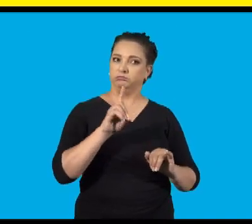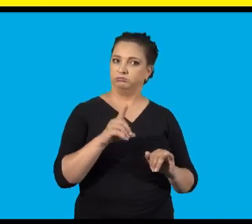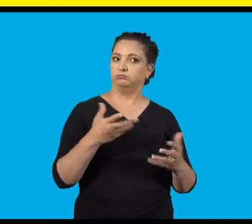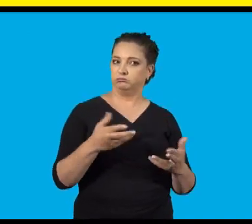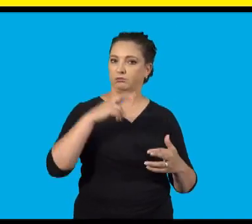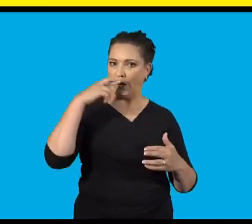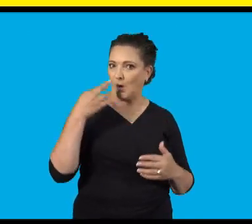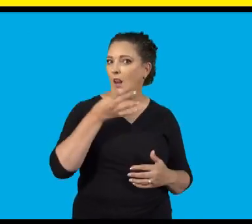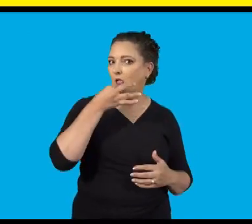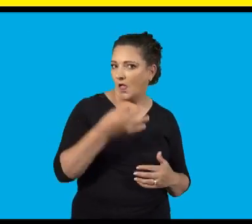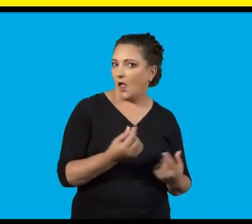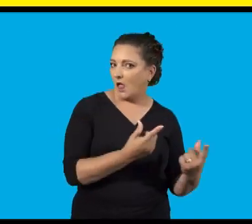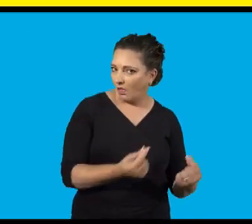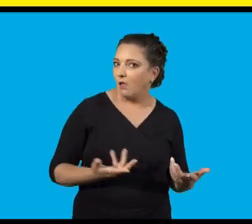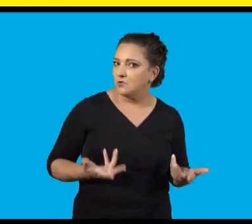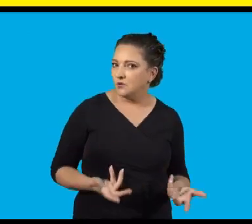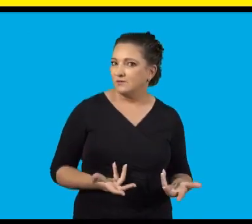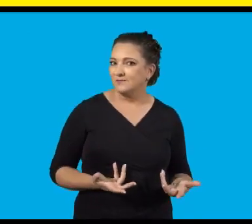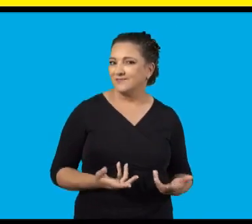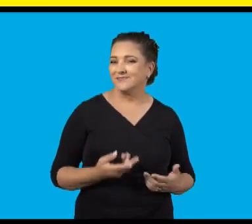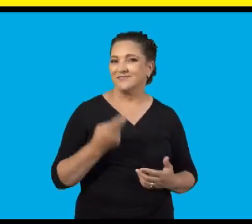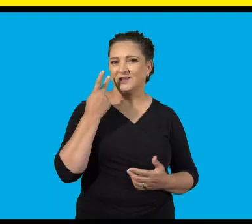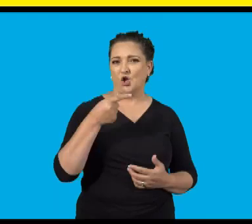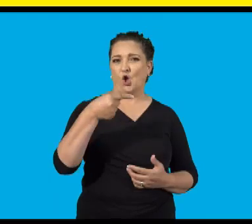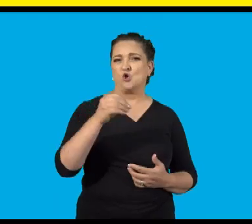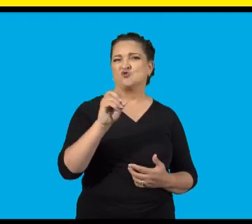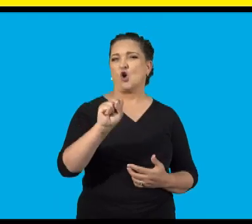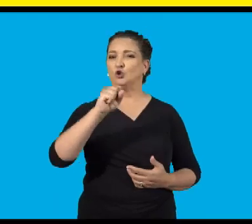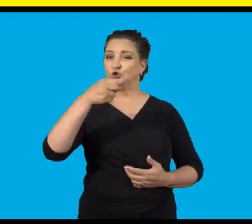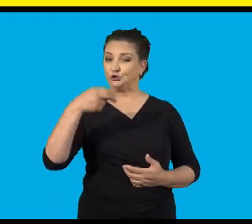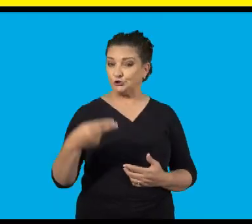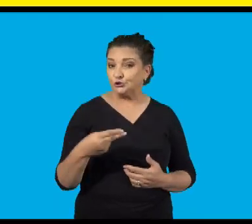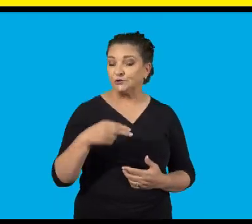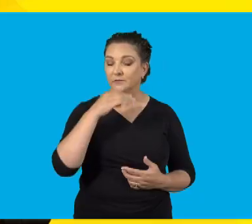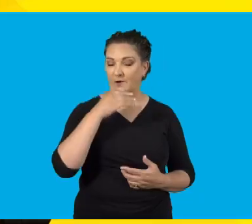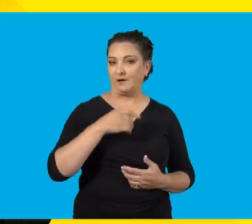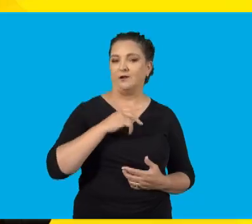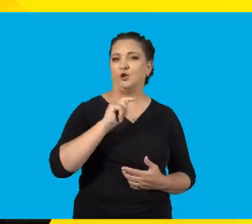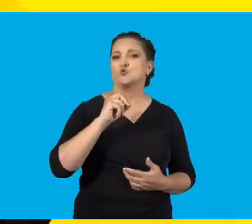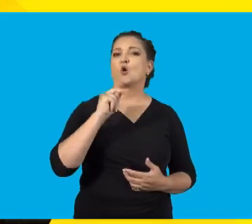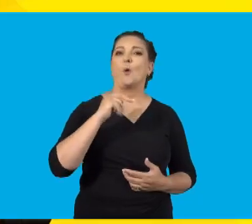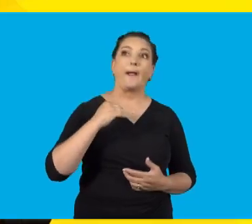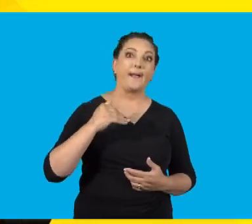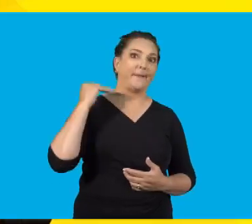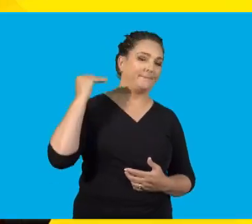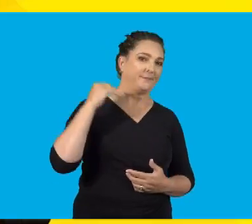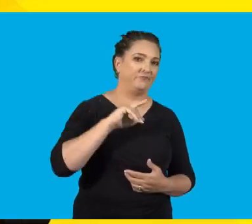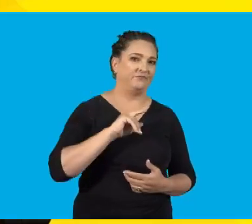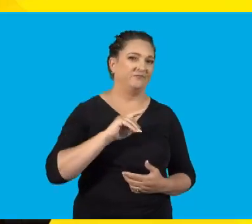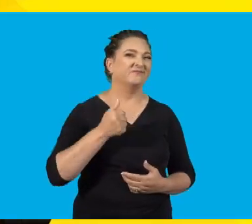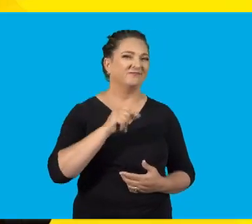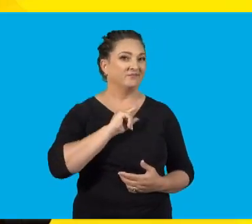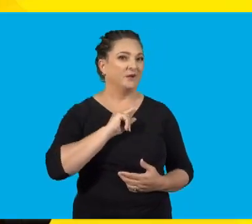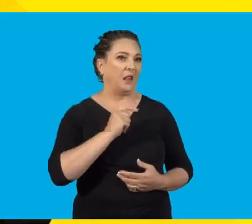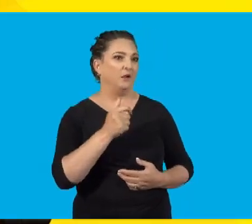was really kind, all right? Now, I want you to hear what happened to my voice on the word gosh. There's an exclamation. It went